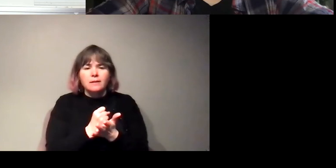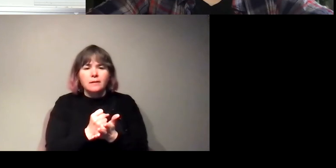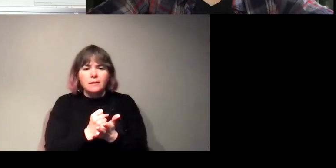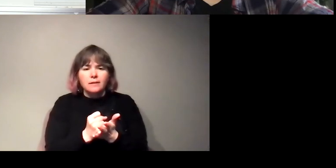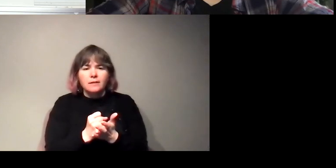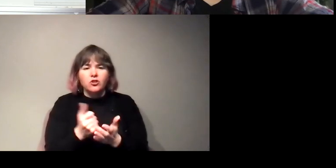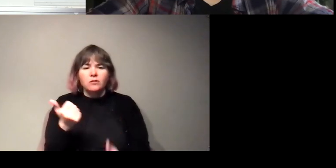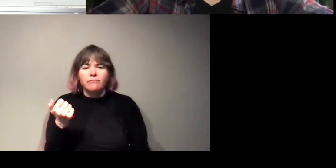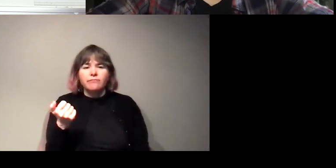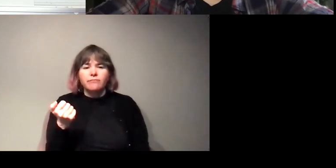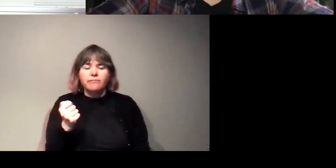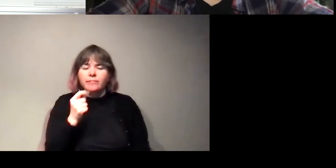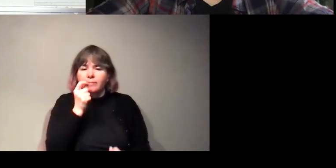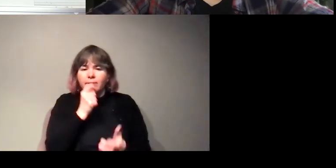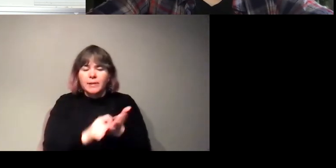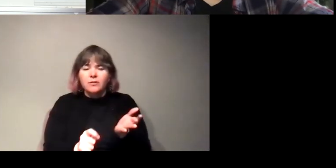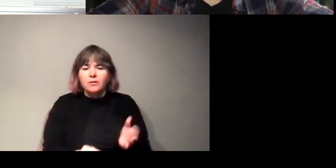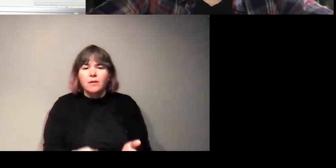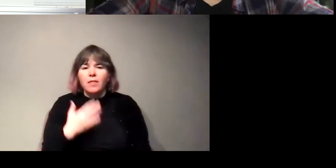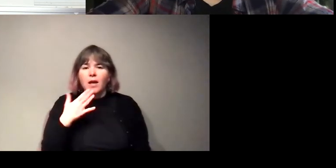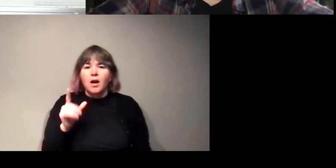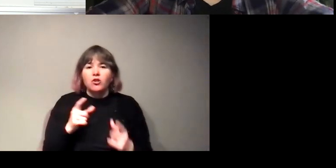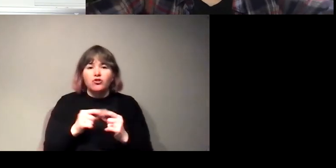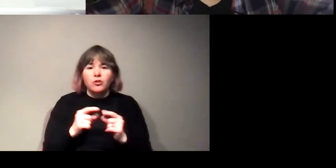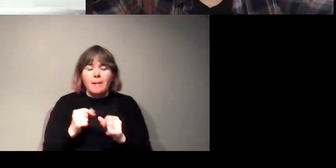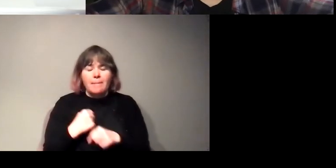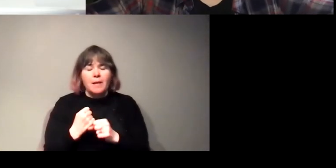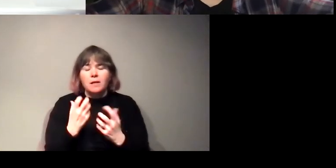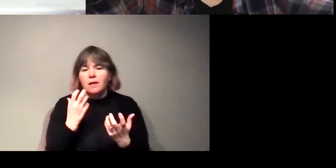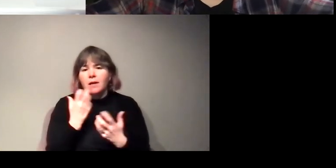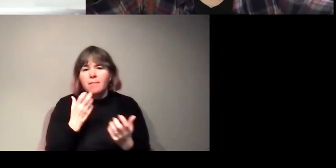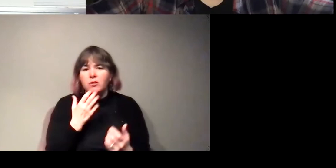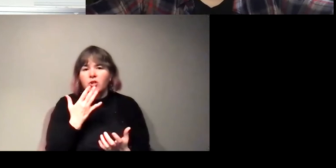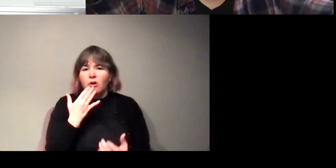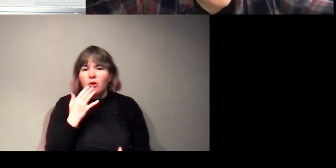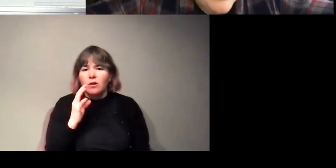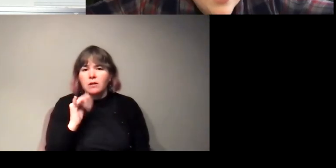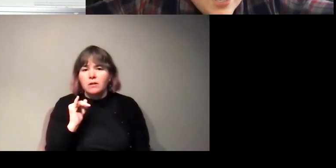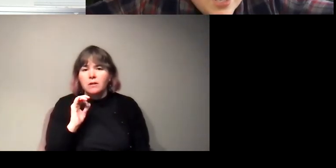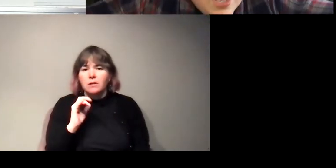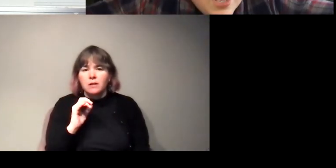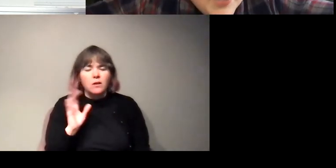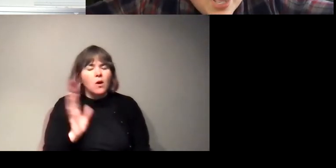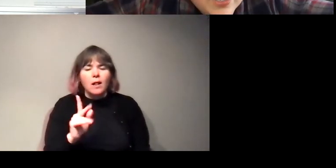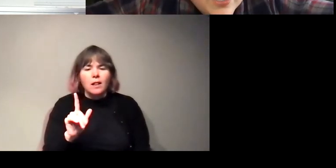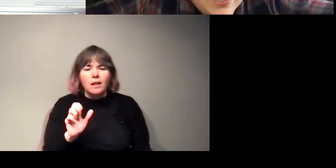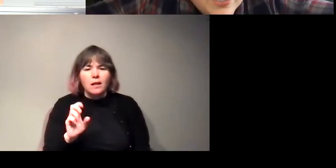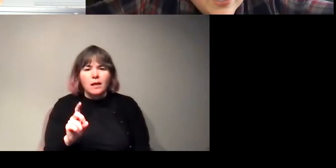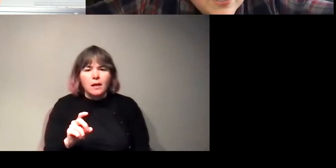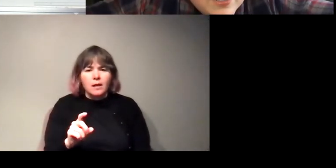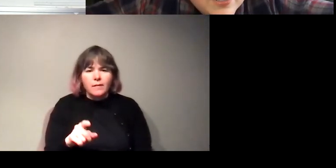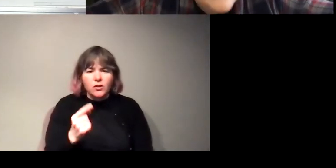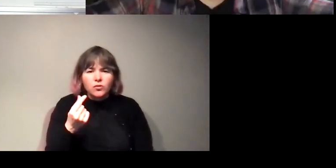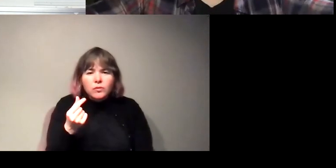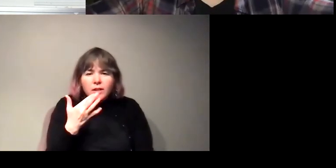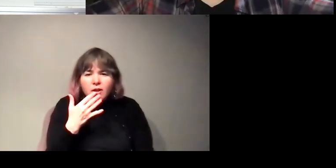mechanical pencil. Thank God for Japan. They make amazing colored inks or colored lead. So this is actually a green